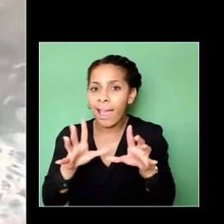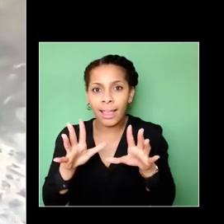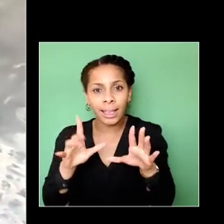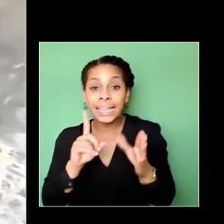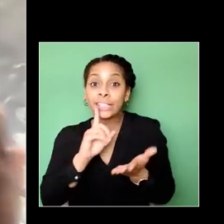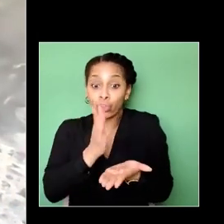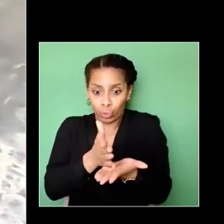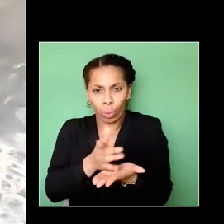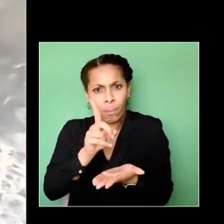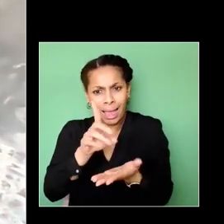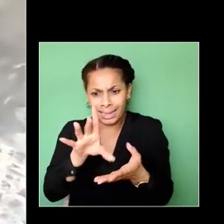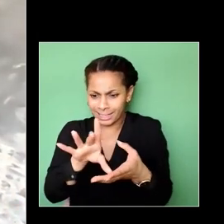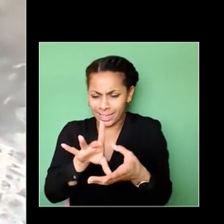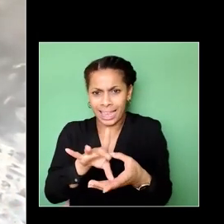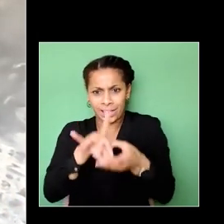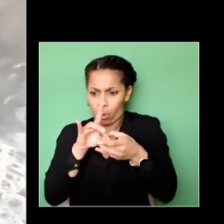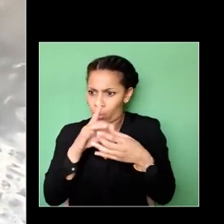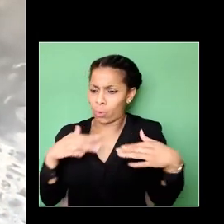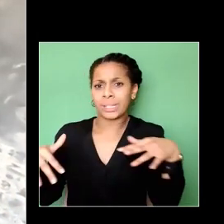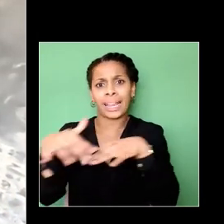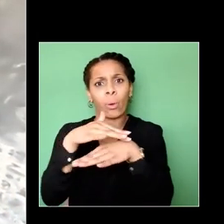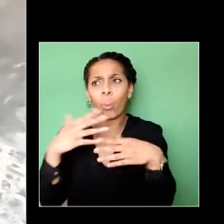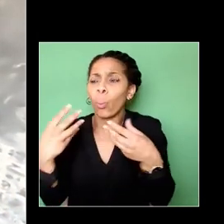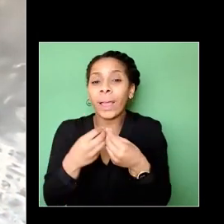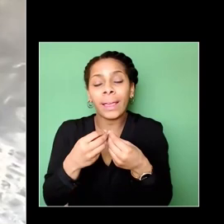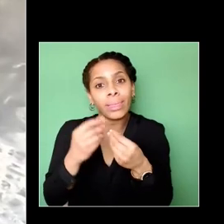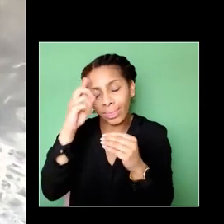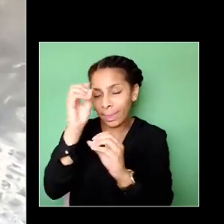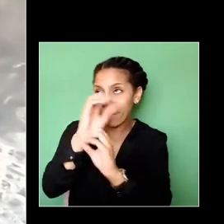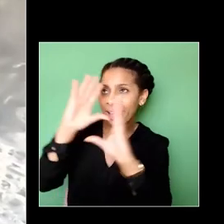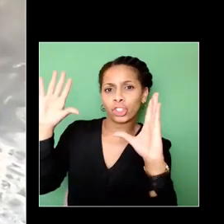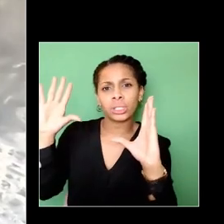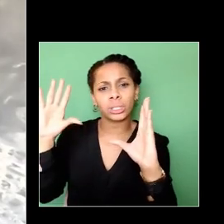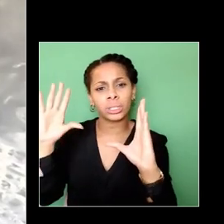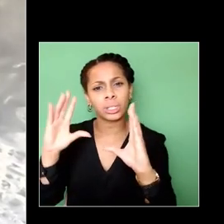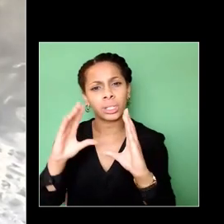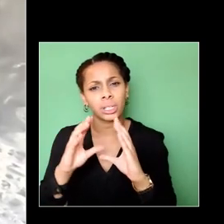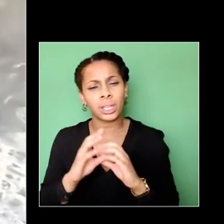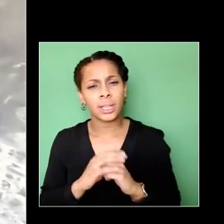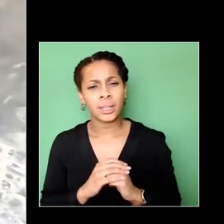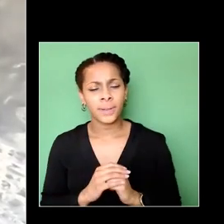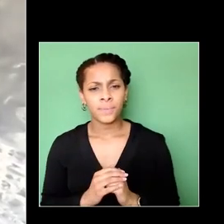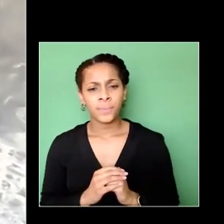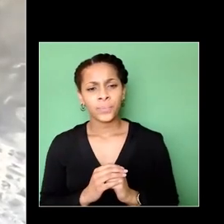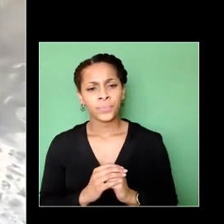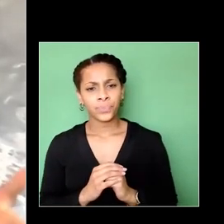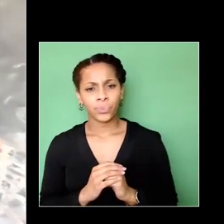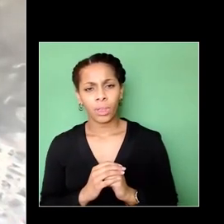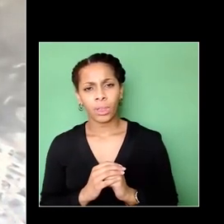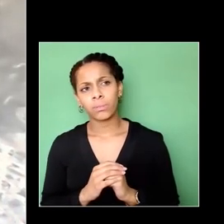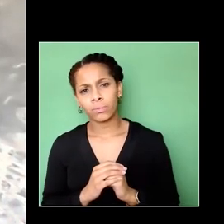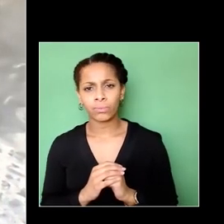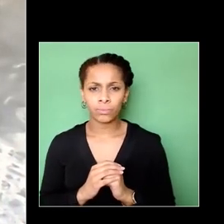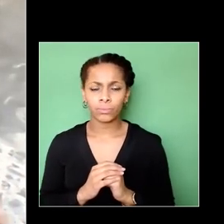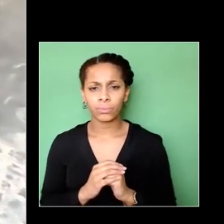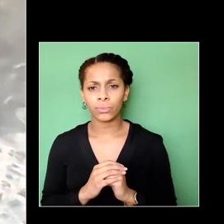truth alongside the imagined. How it specifically, right? Because this might be a way to